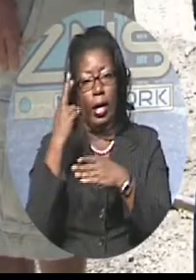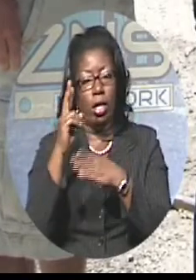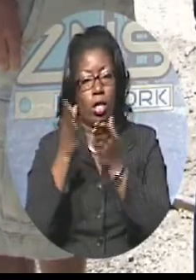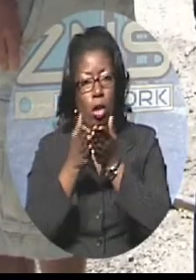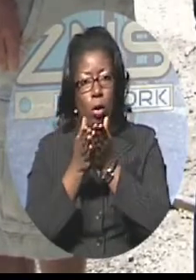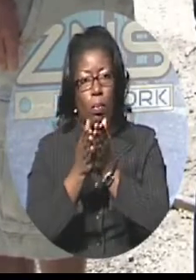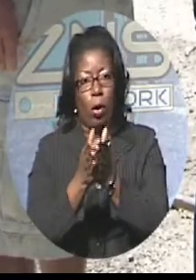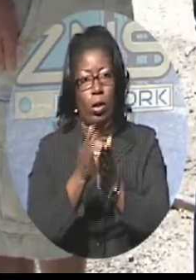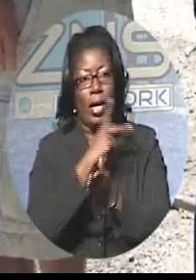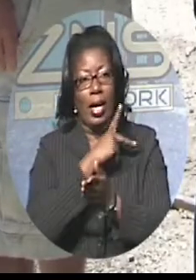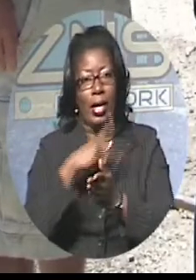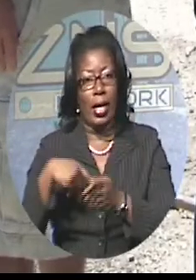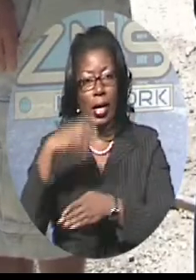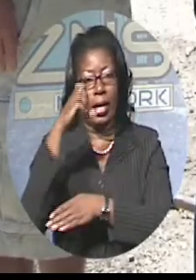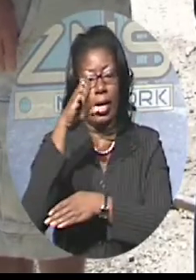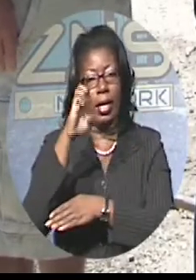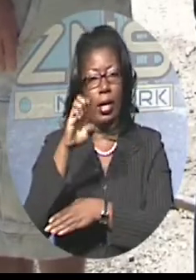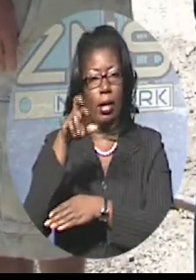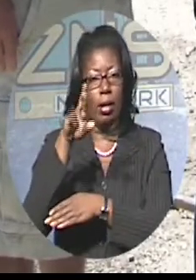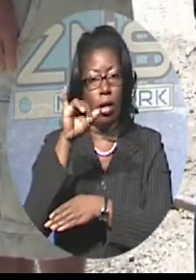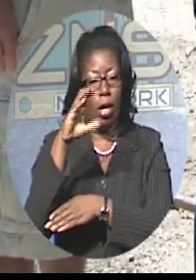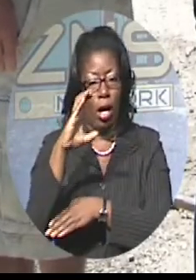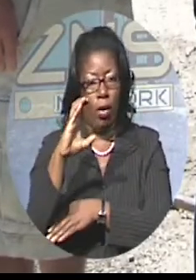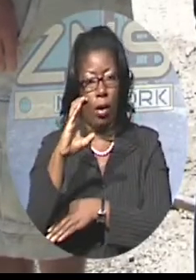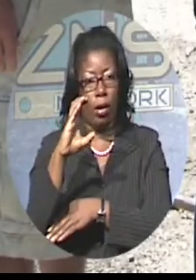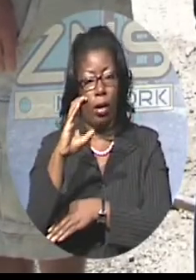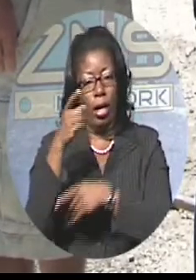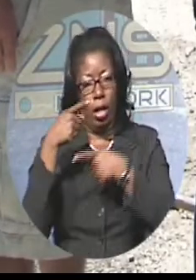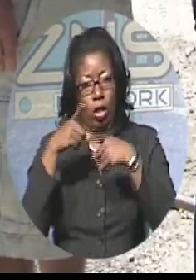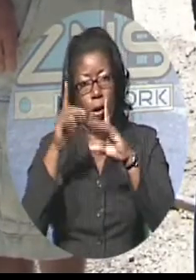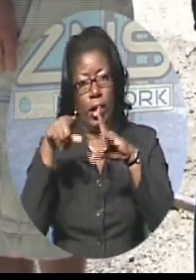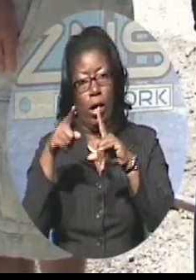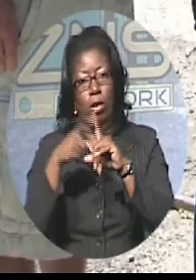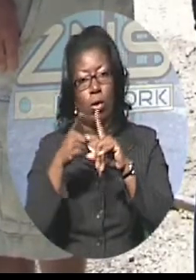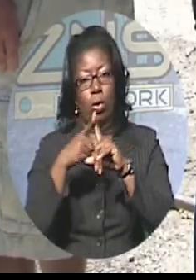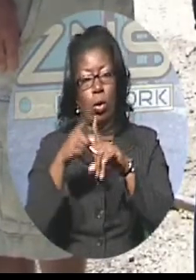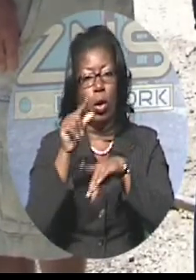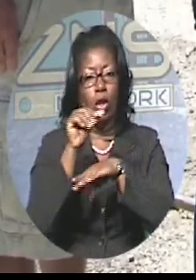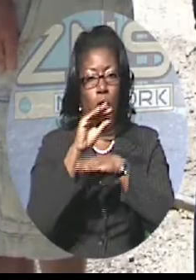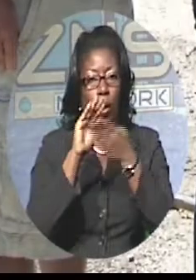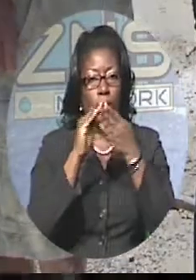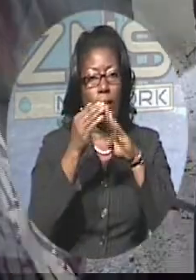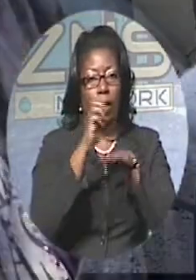King Eric, it's all about going down to Georgetown Exuma and taking care of business.